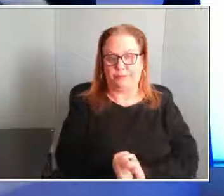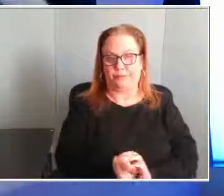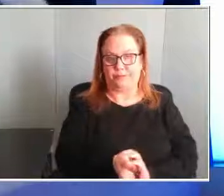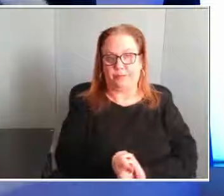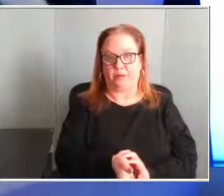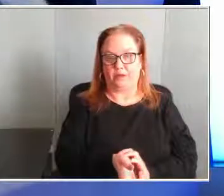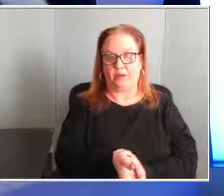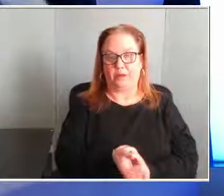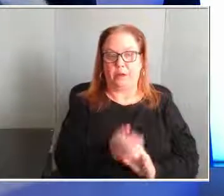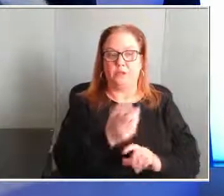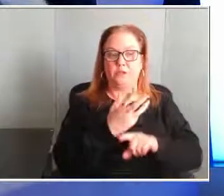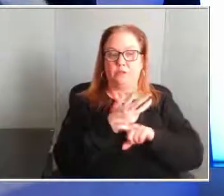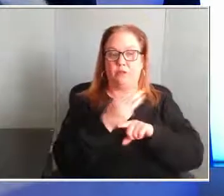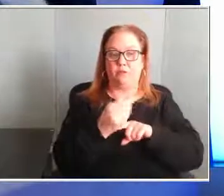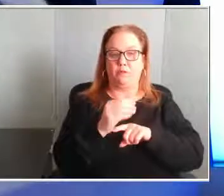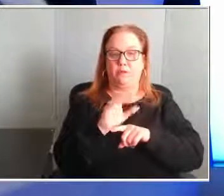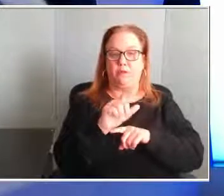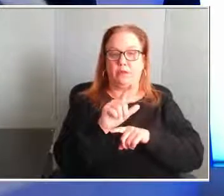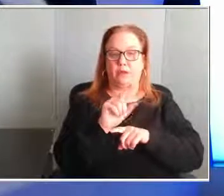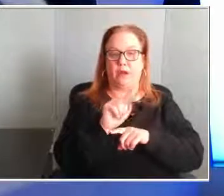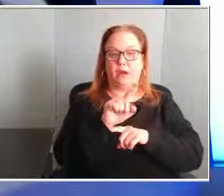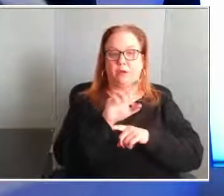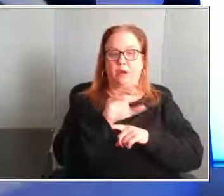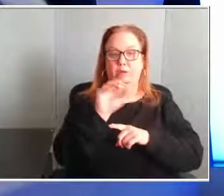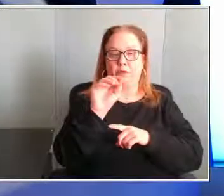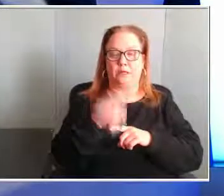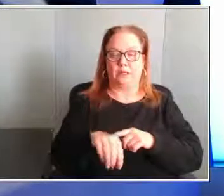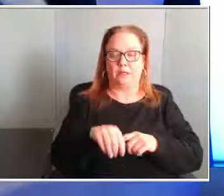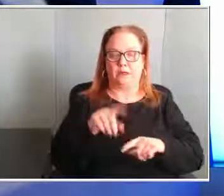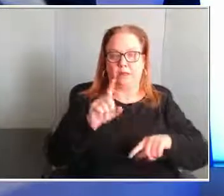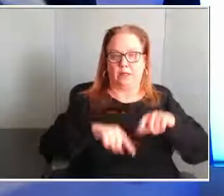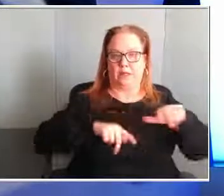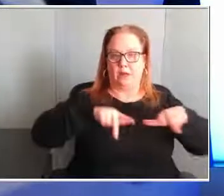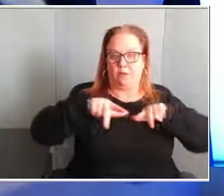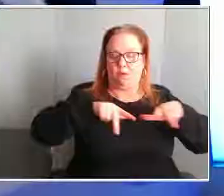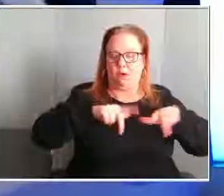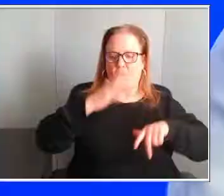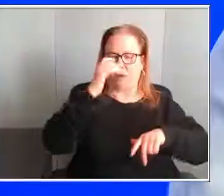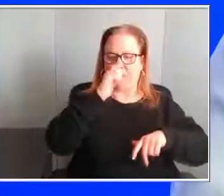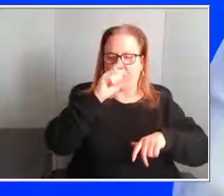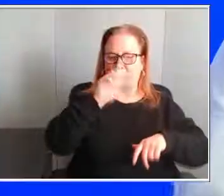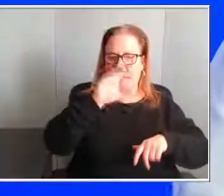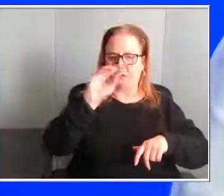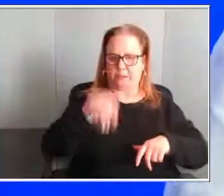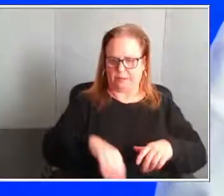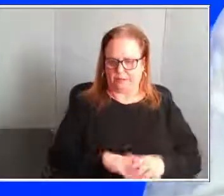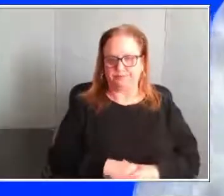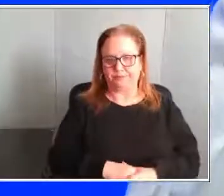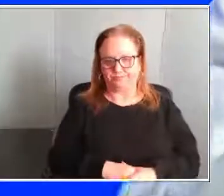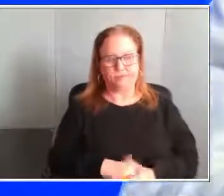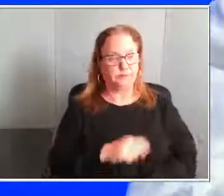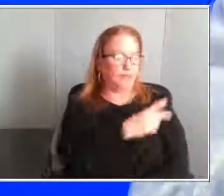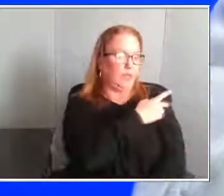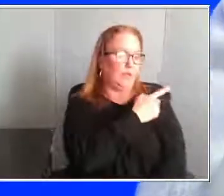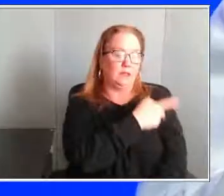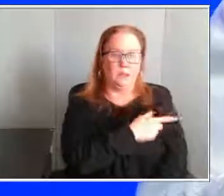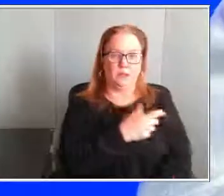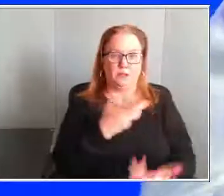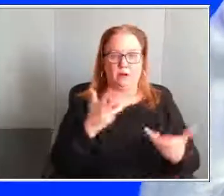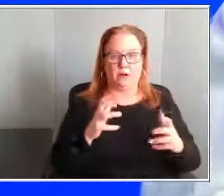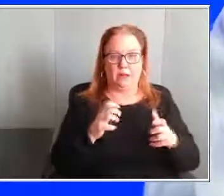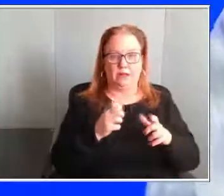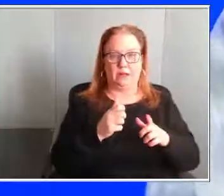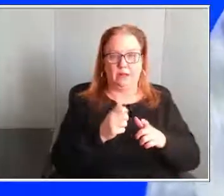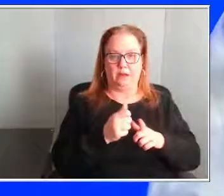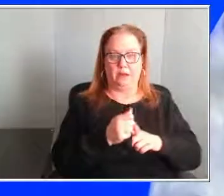remove the clot, why don't 100% of the people, how come they're not able to walk? Because, again, these patients come in with already a large